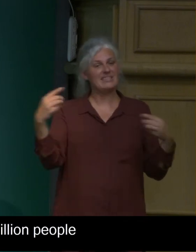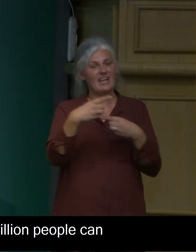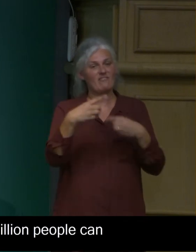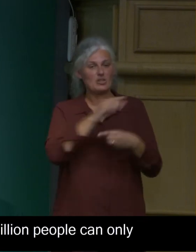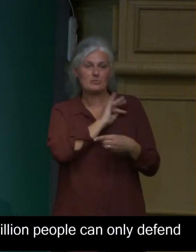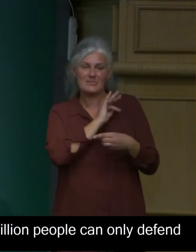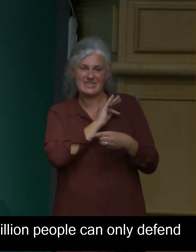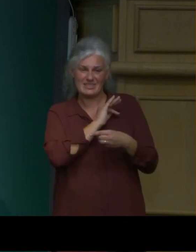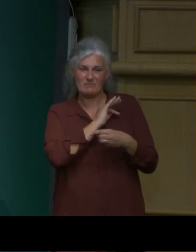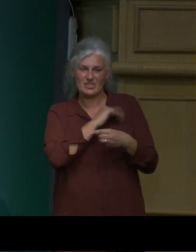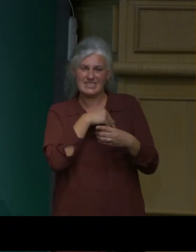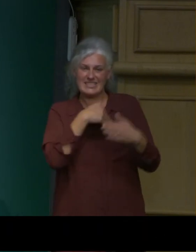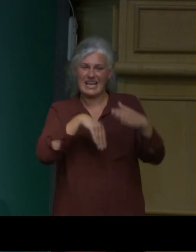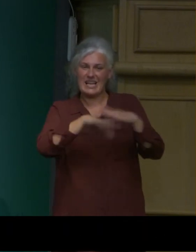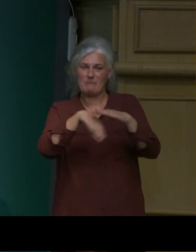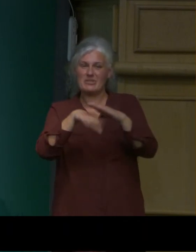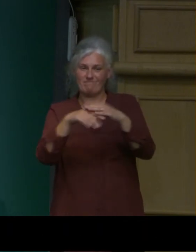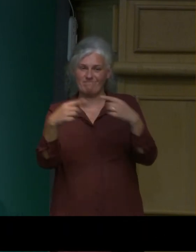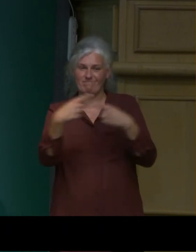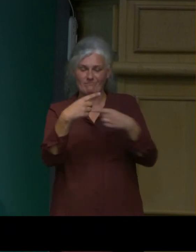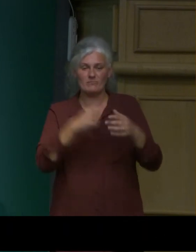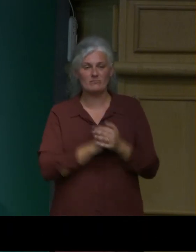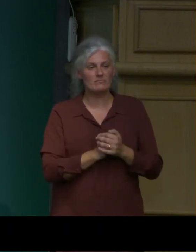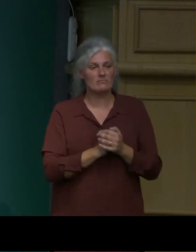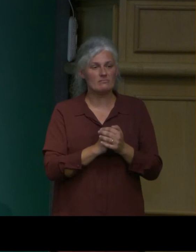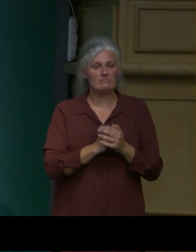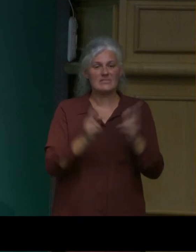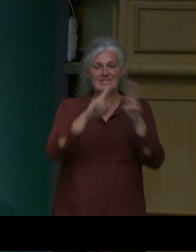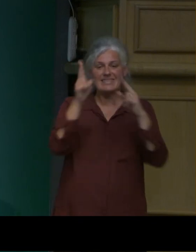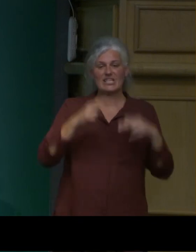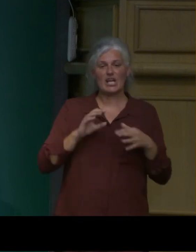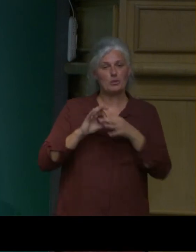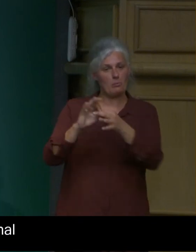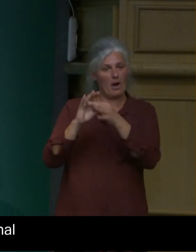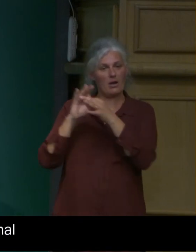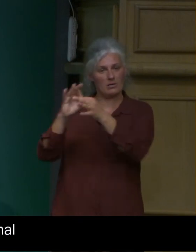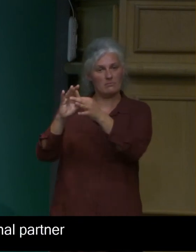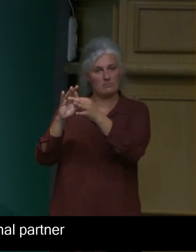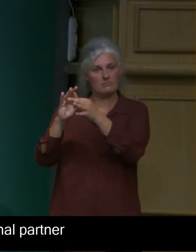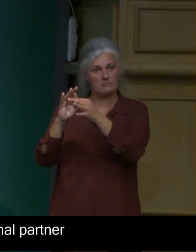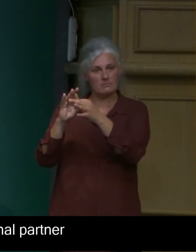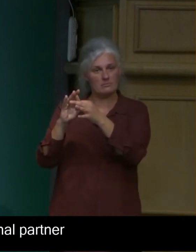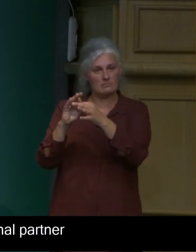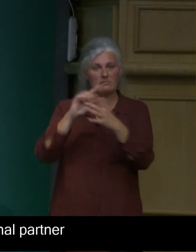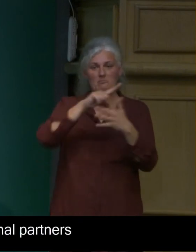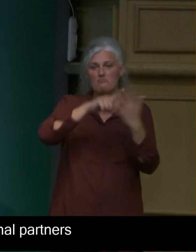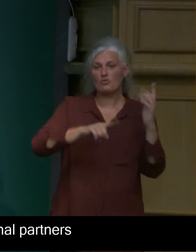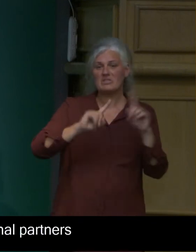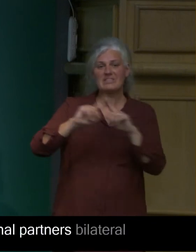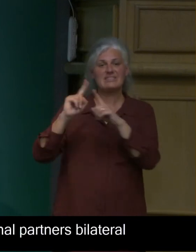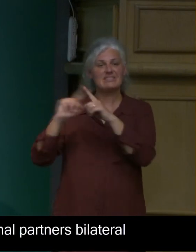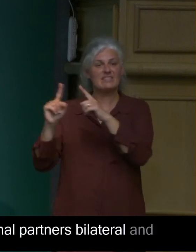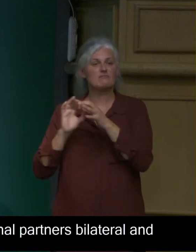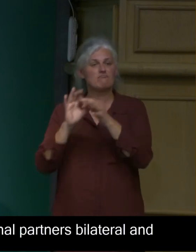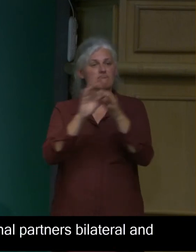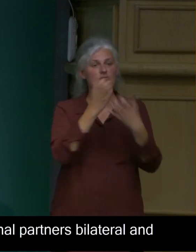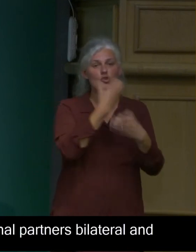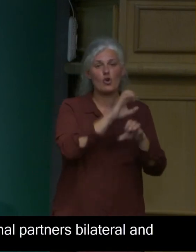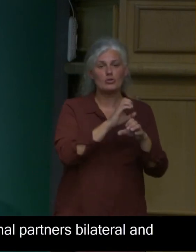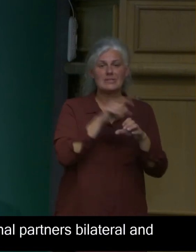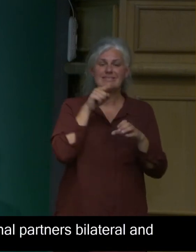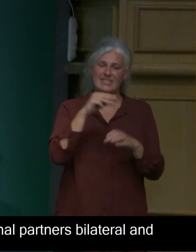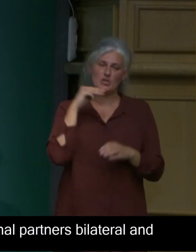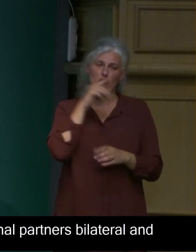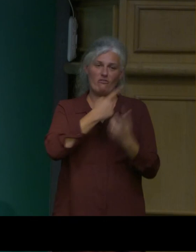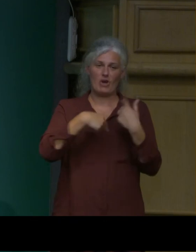to a certain extent our International Partners bilateral and Multinational lateral are essential to